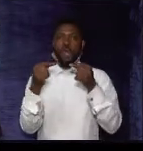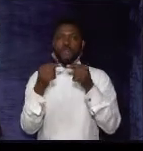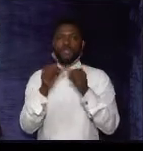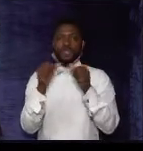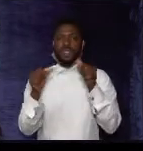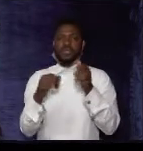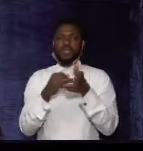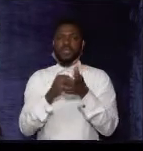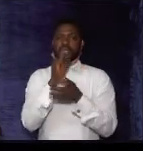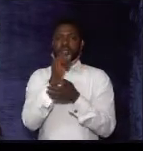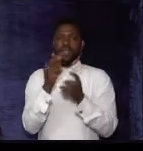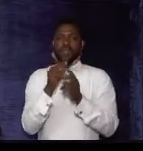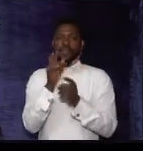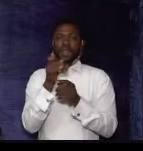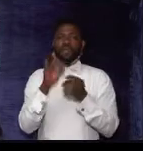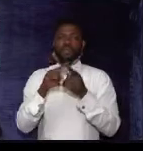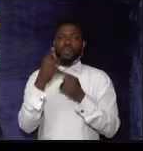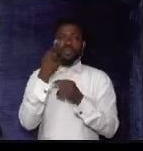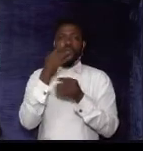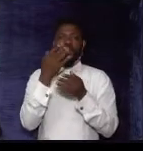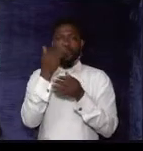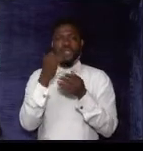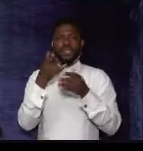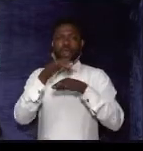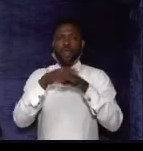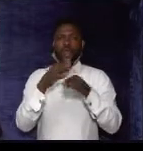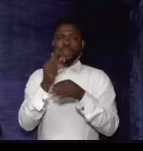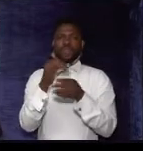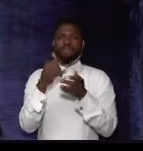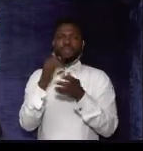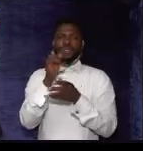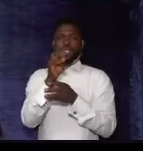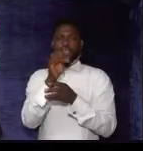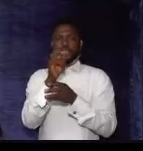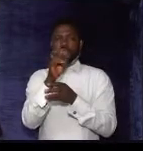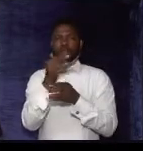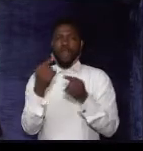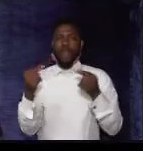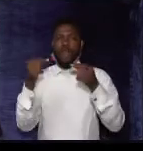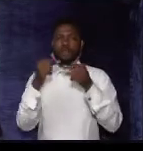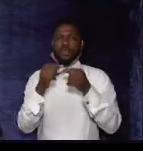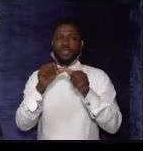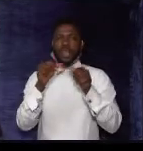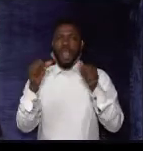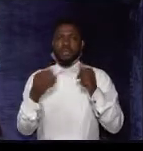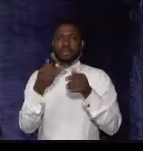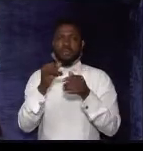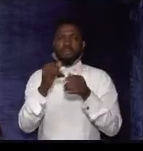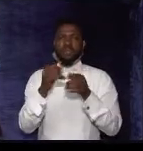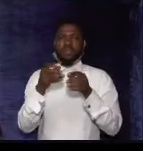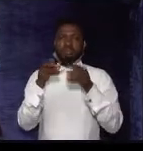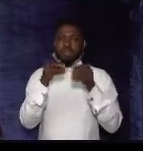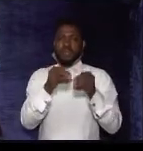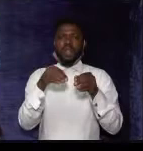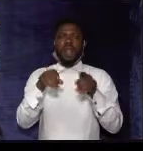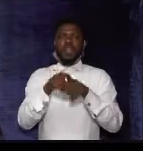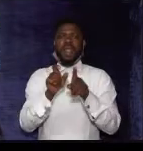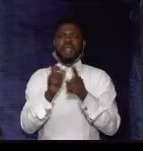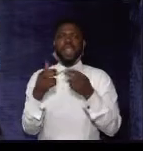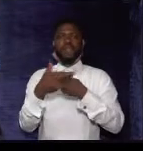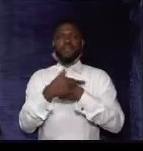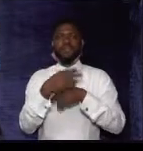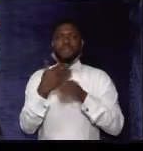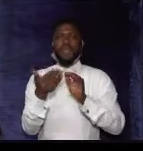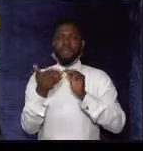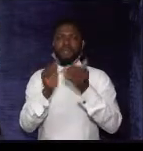And it is quite easy to see why they are called interior opposite angles. First, they are inside what looks like a room. Both